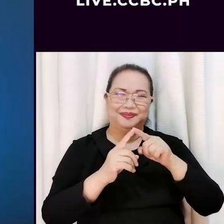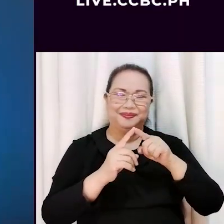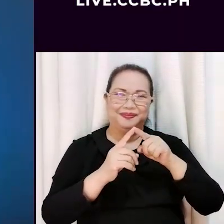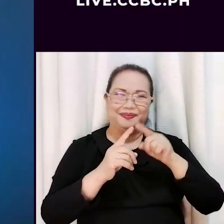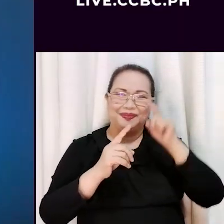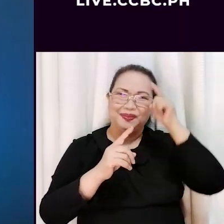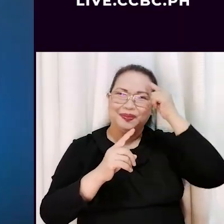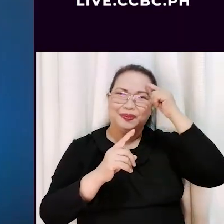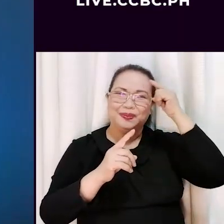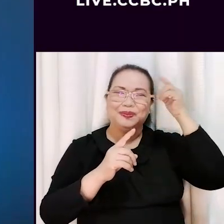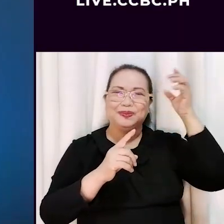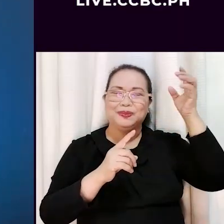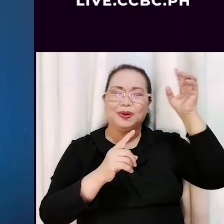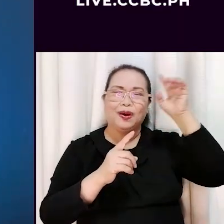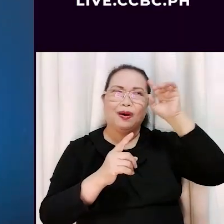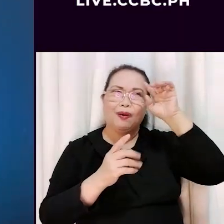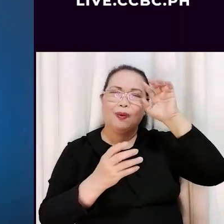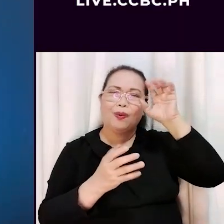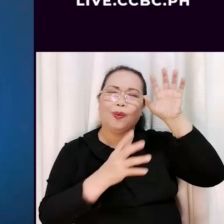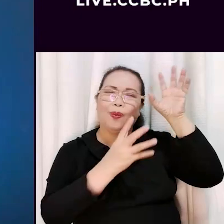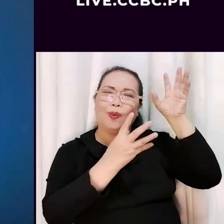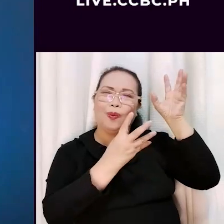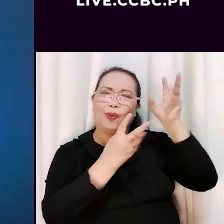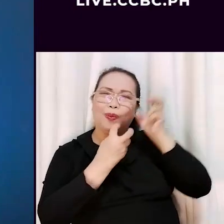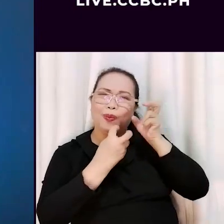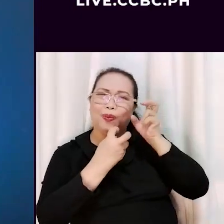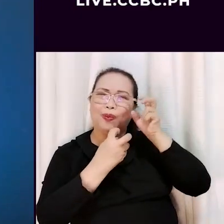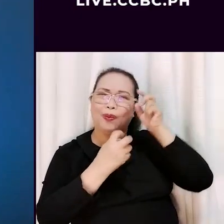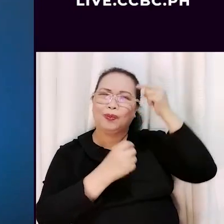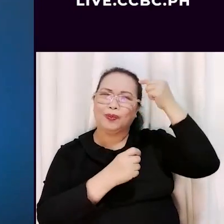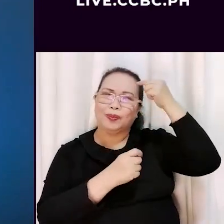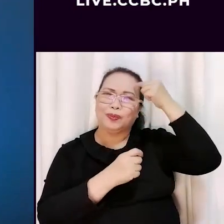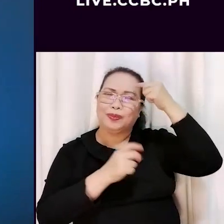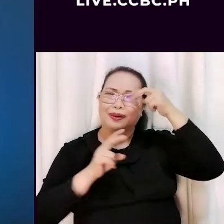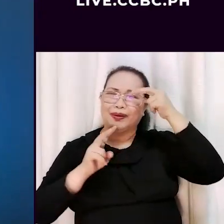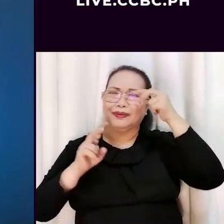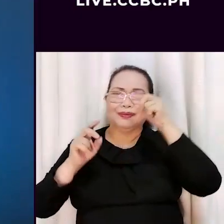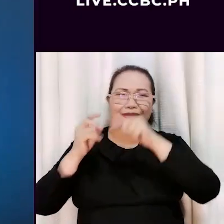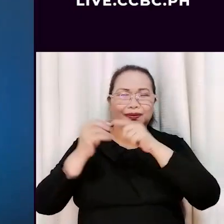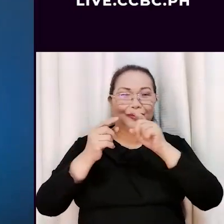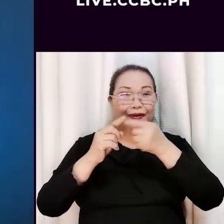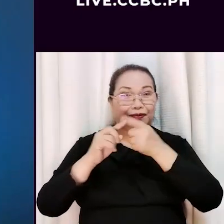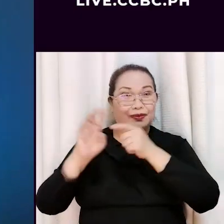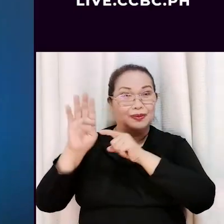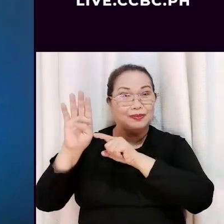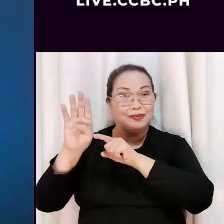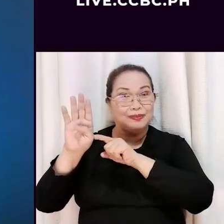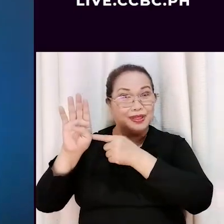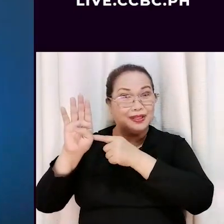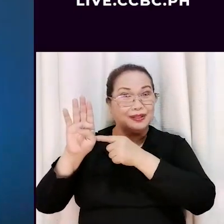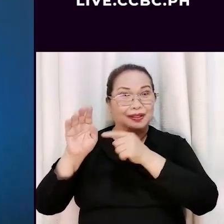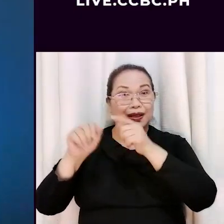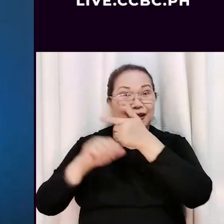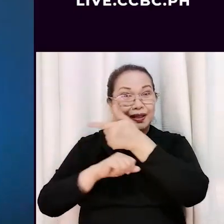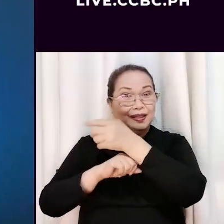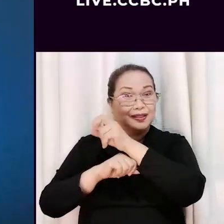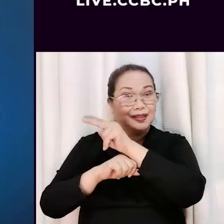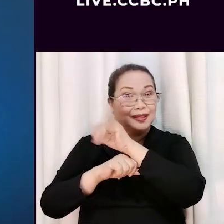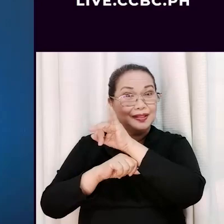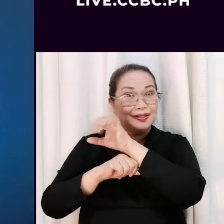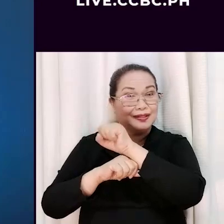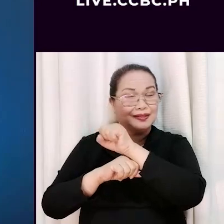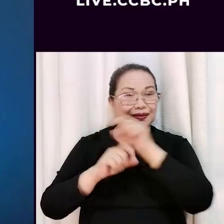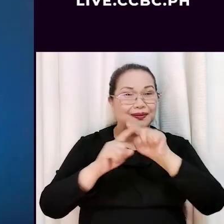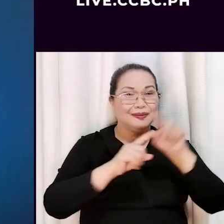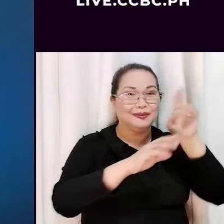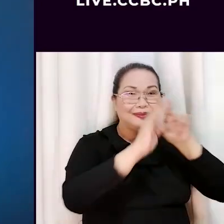mindset by looking at scriptures from beginning to end, from Genesis to Revelation. Wow, tagal to. No, I'll just